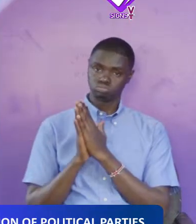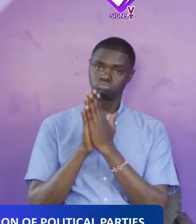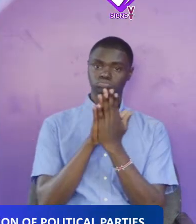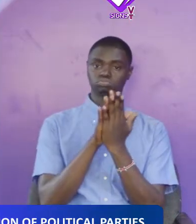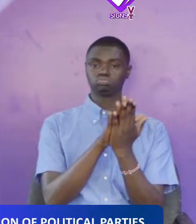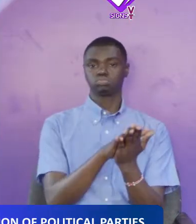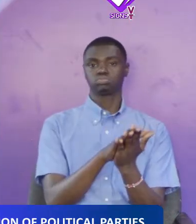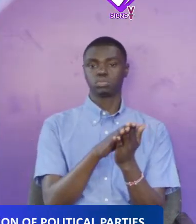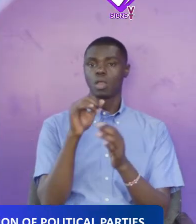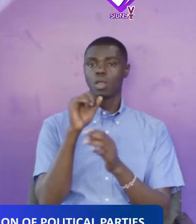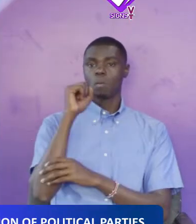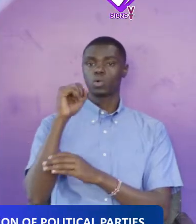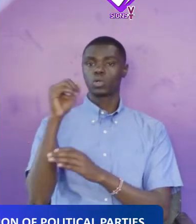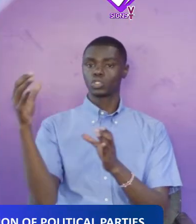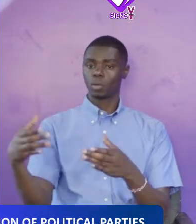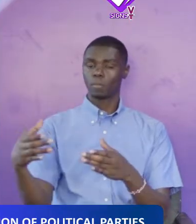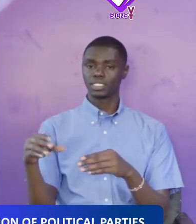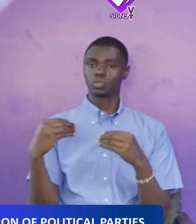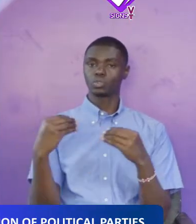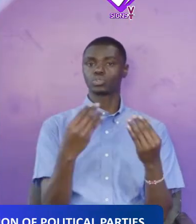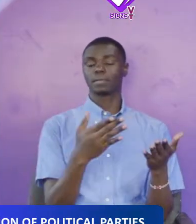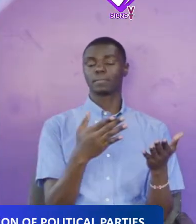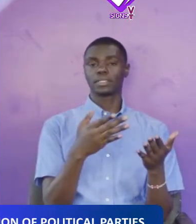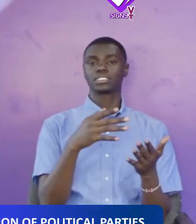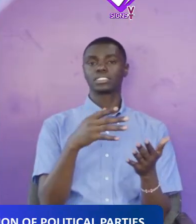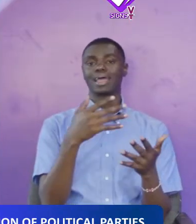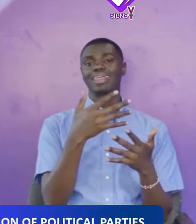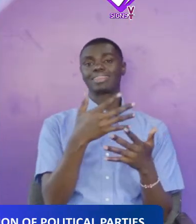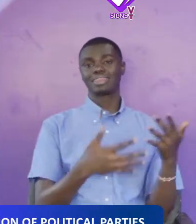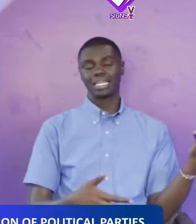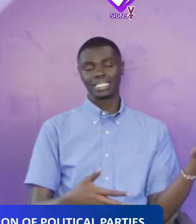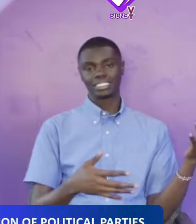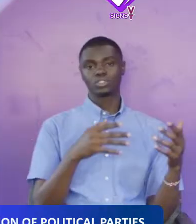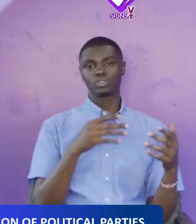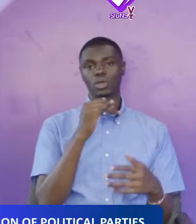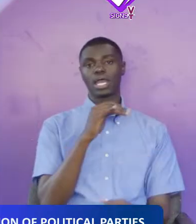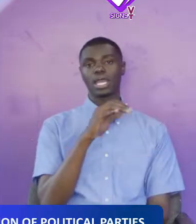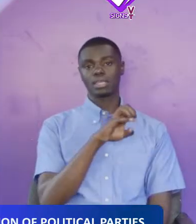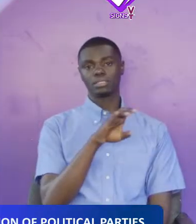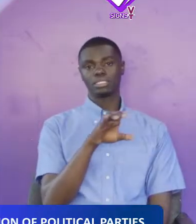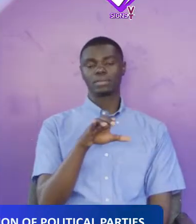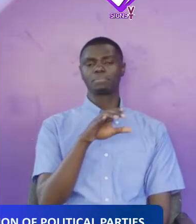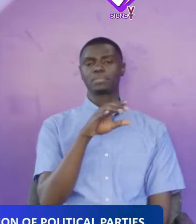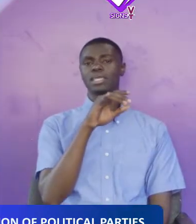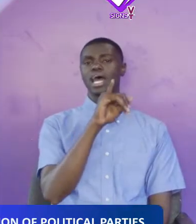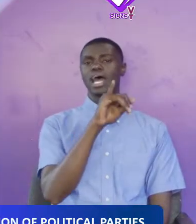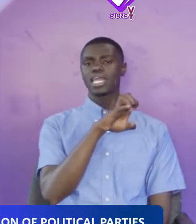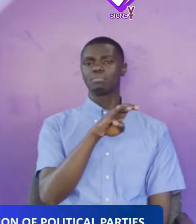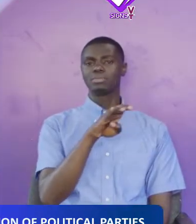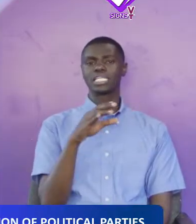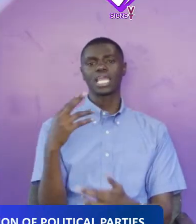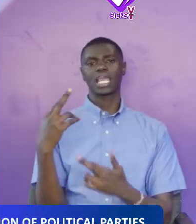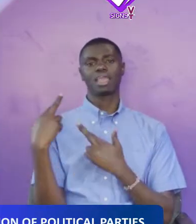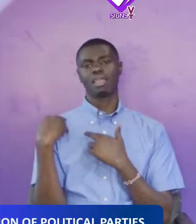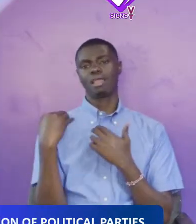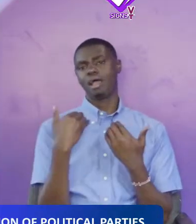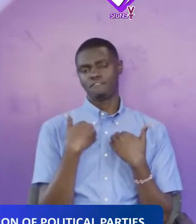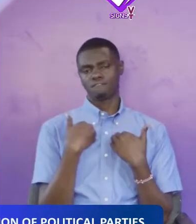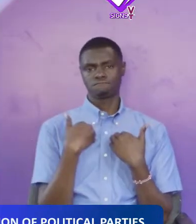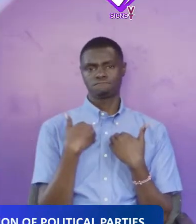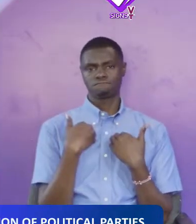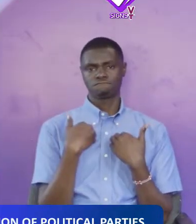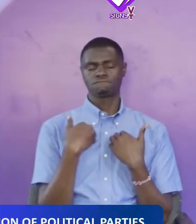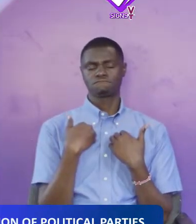the political party Yeah. to submit that party list to IBC, so that now IBC also has a role Yeah. in